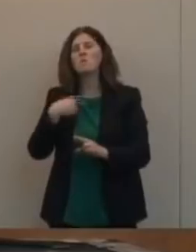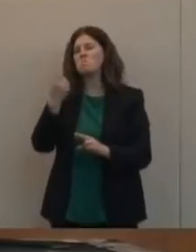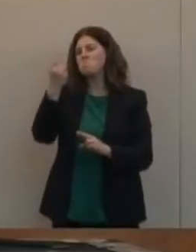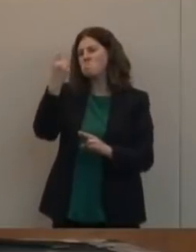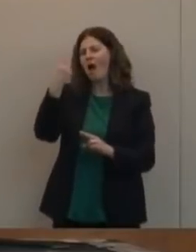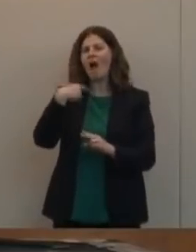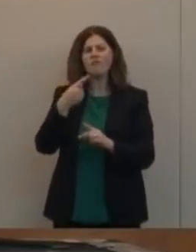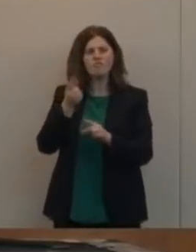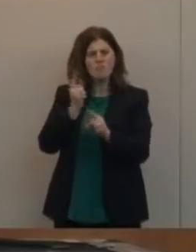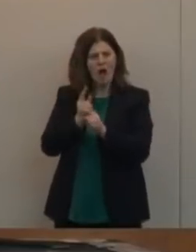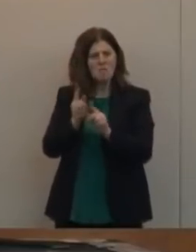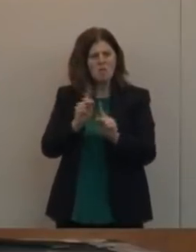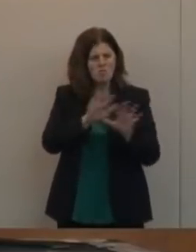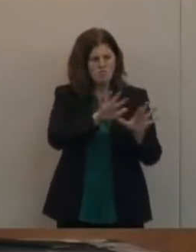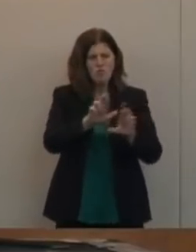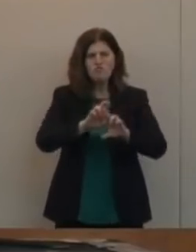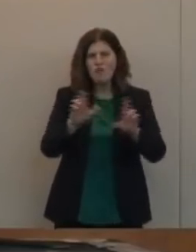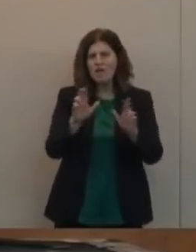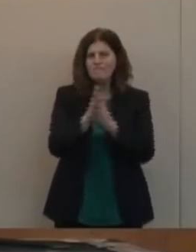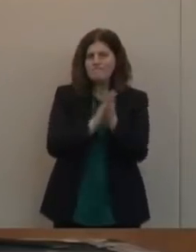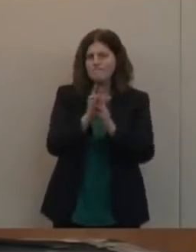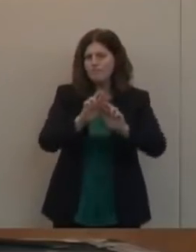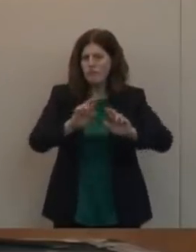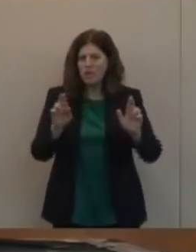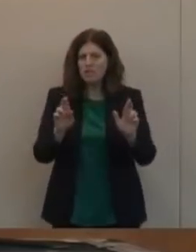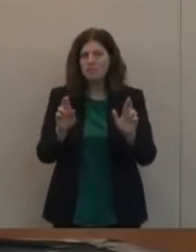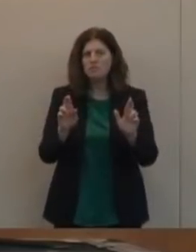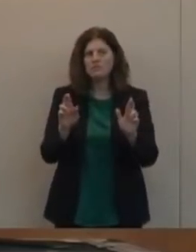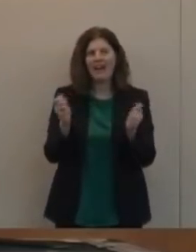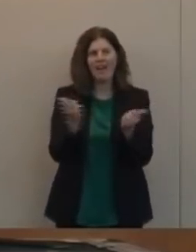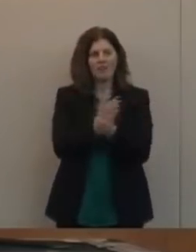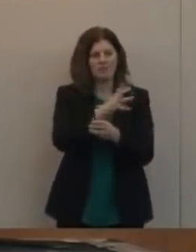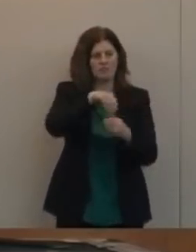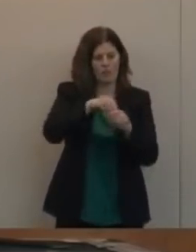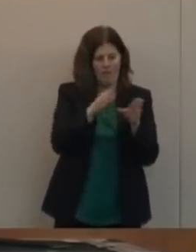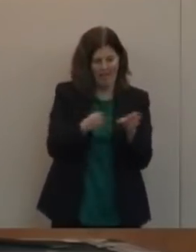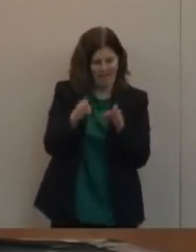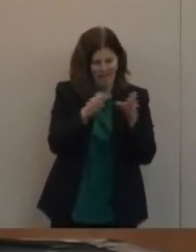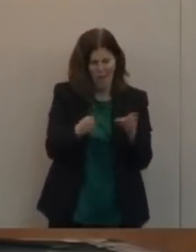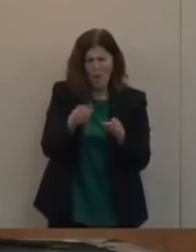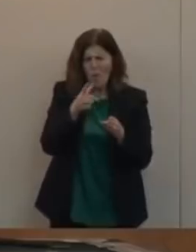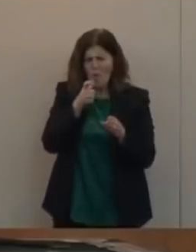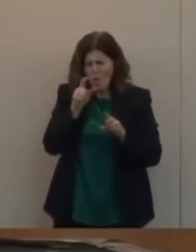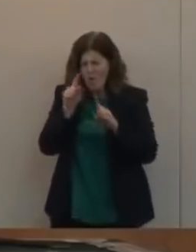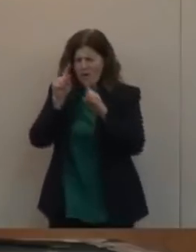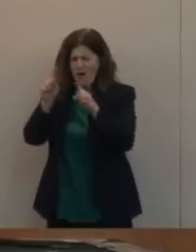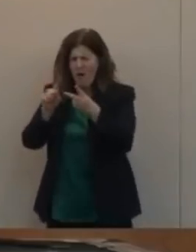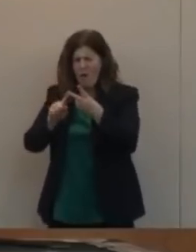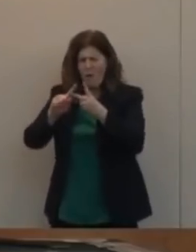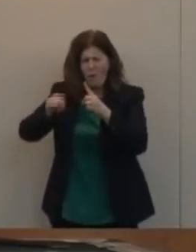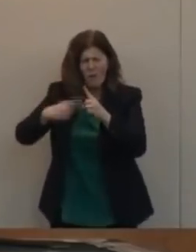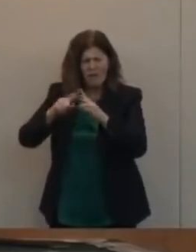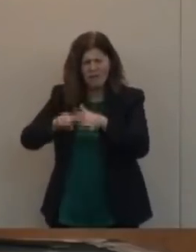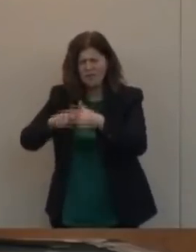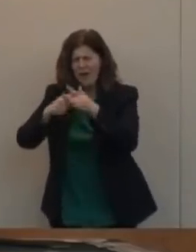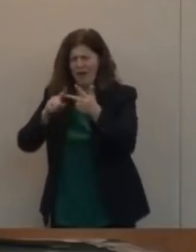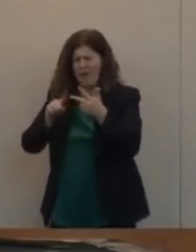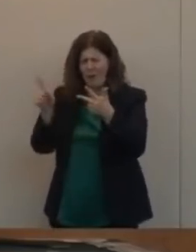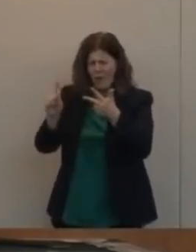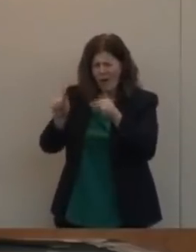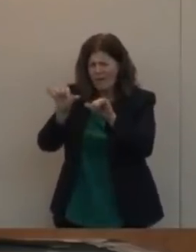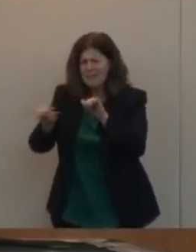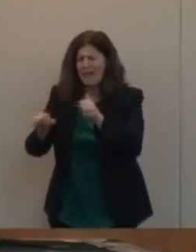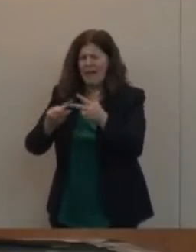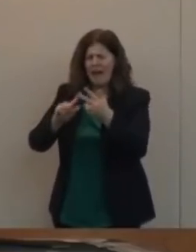right personnel, and I mean, that's all part of the planning. Who's going to go? When do they start? Where do they